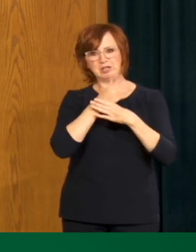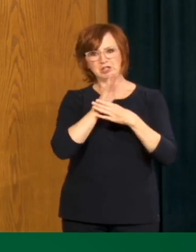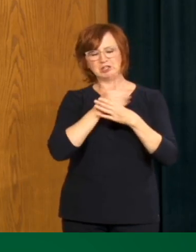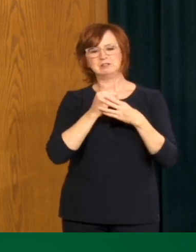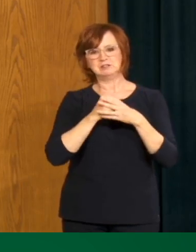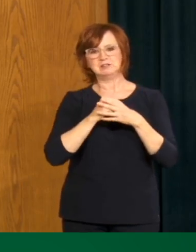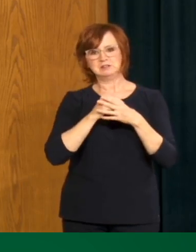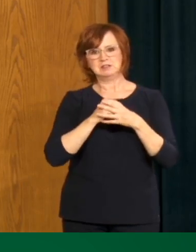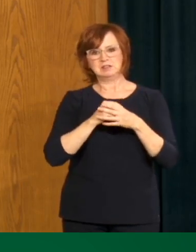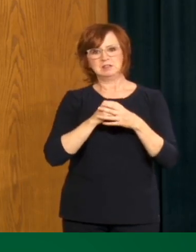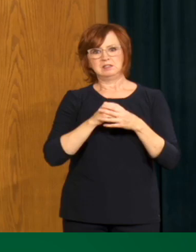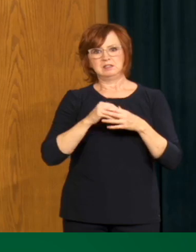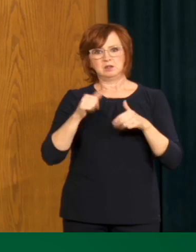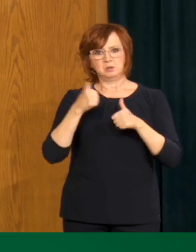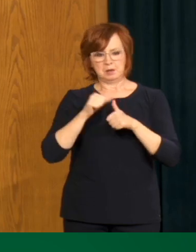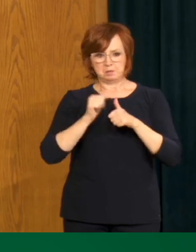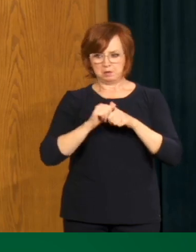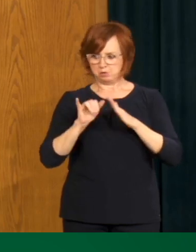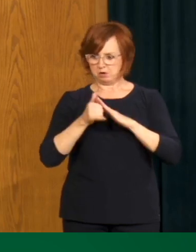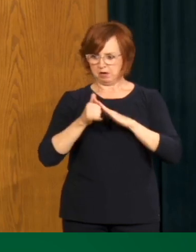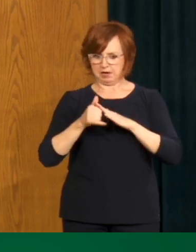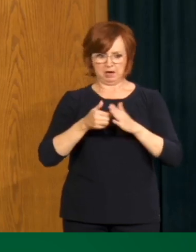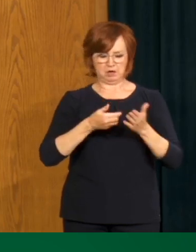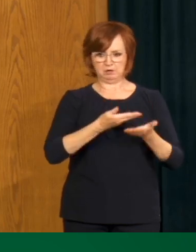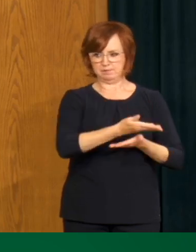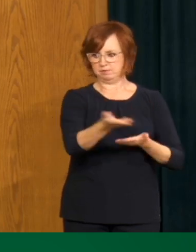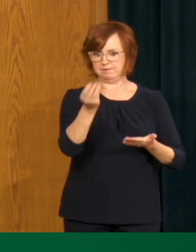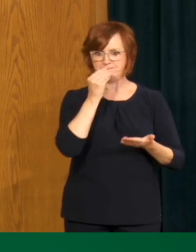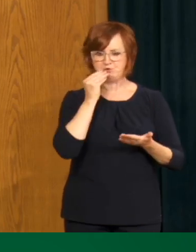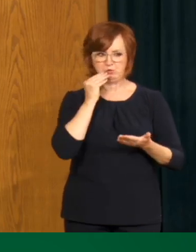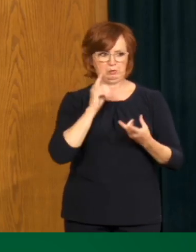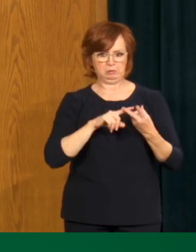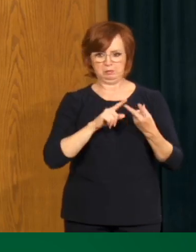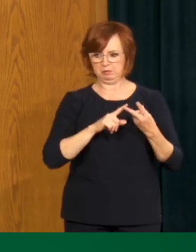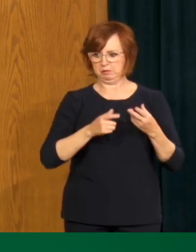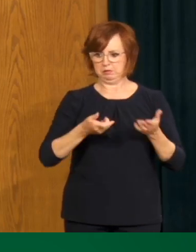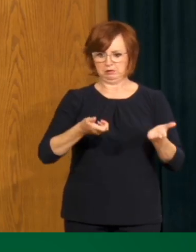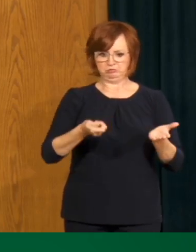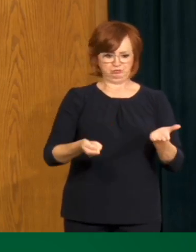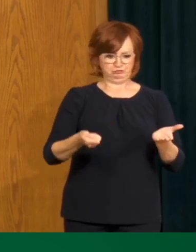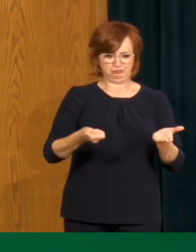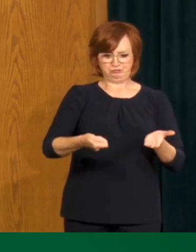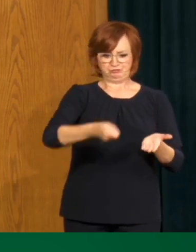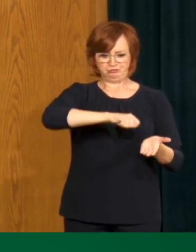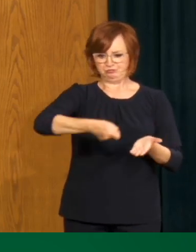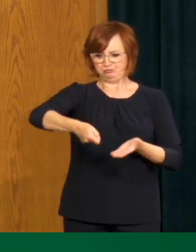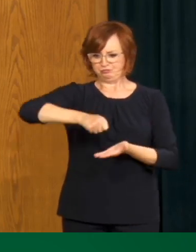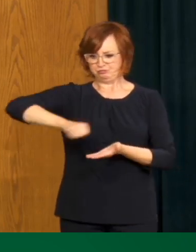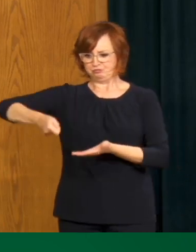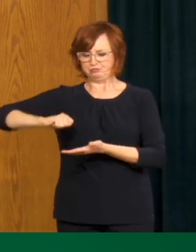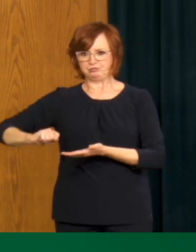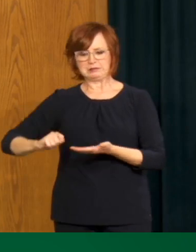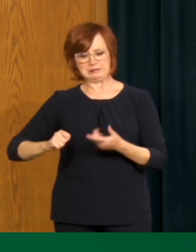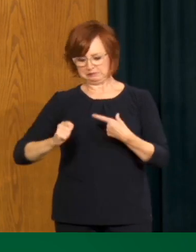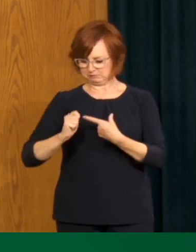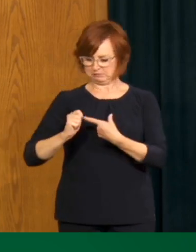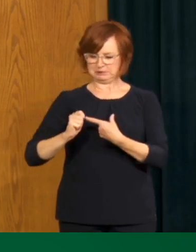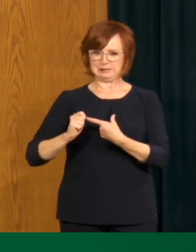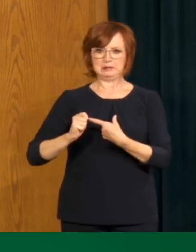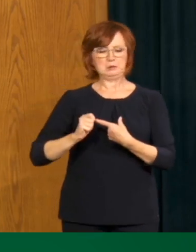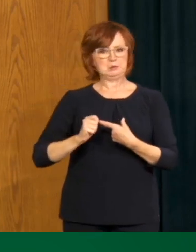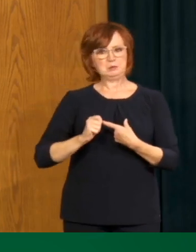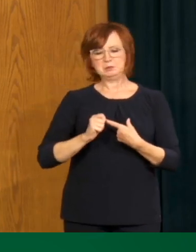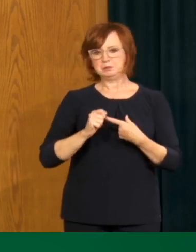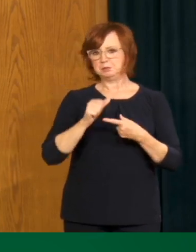I think a bit of thought to that as well, because having food plated or single serve is important, because again, we've learned with our mass transmission